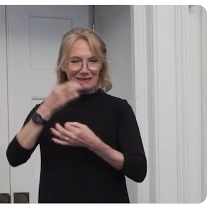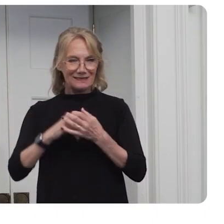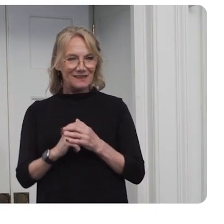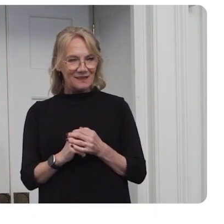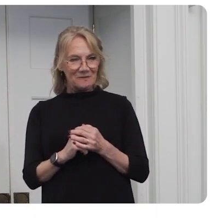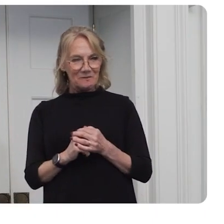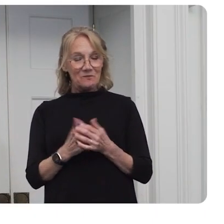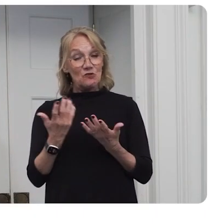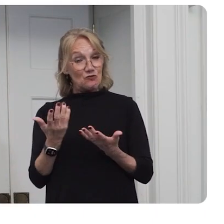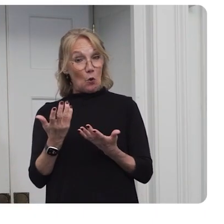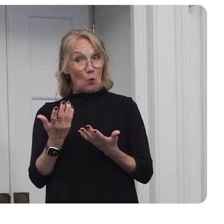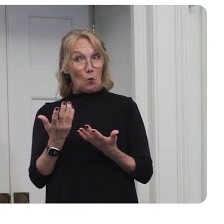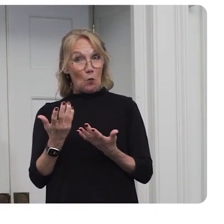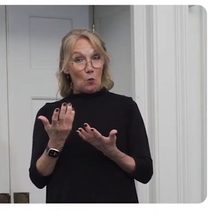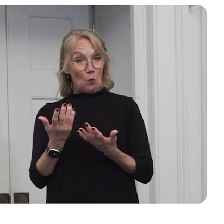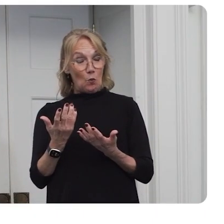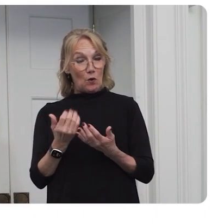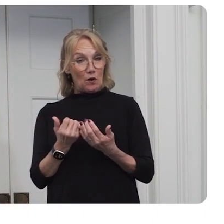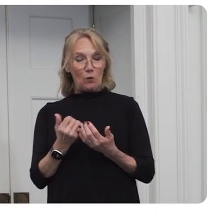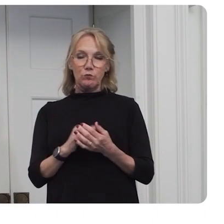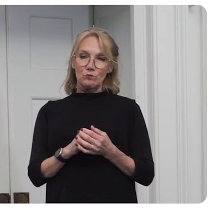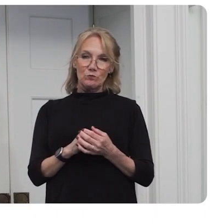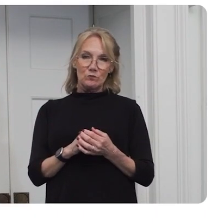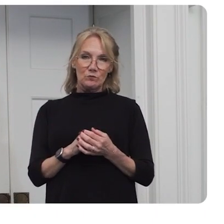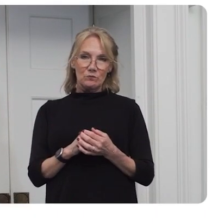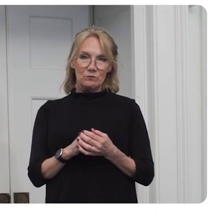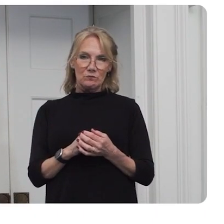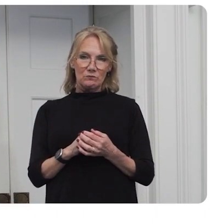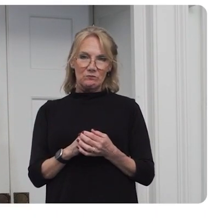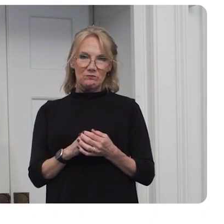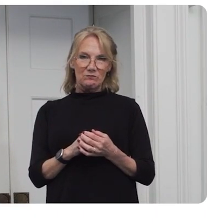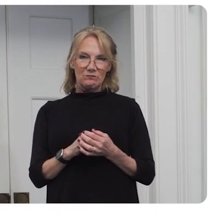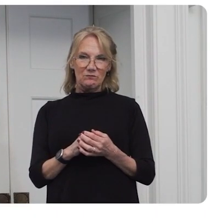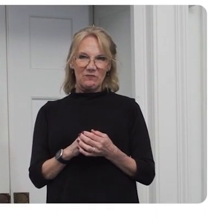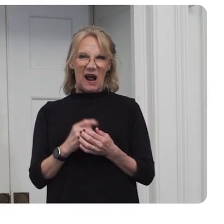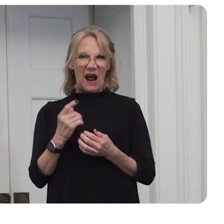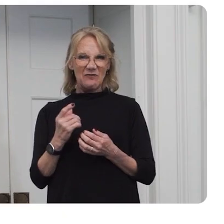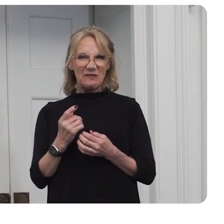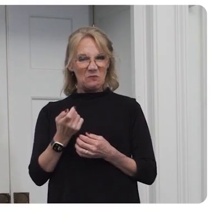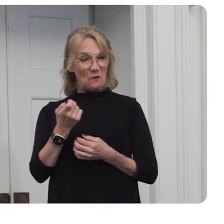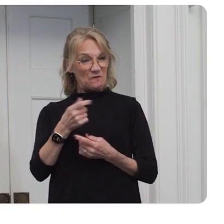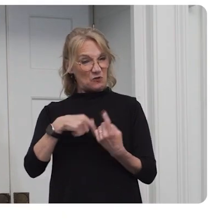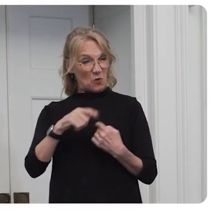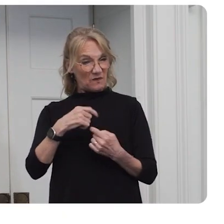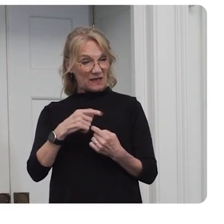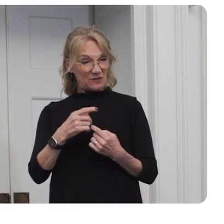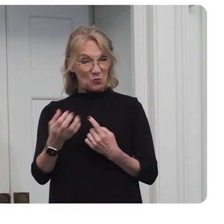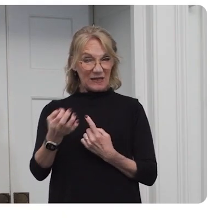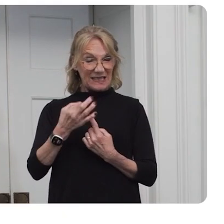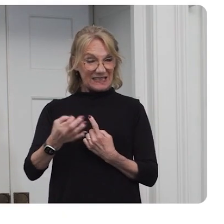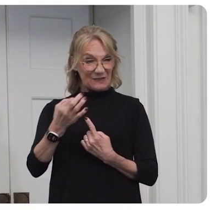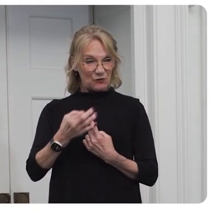intimidating. But and I turned up to the I think there was 3 or 4 of us interviewed.